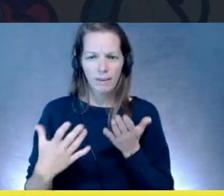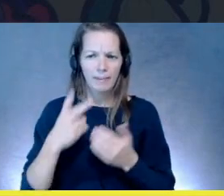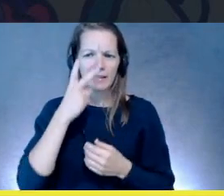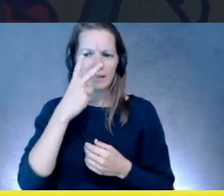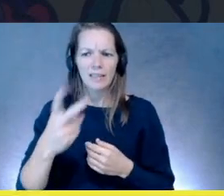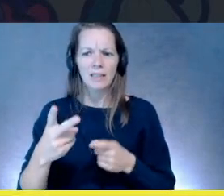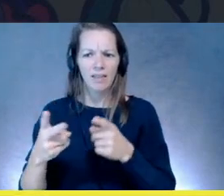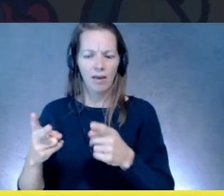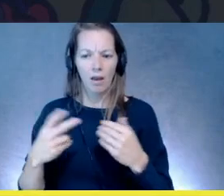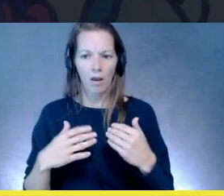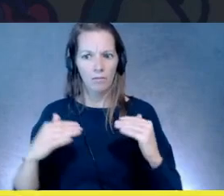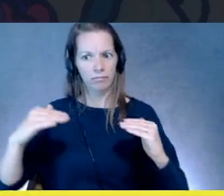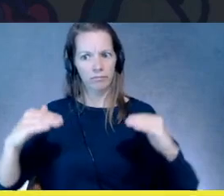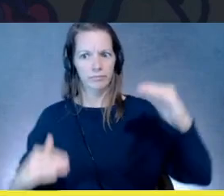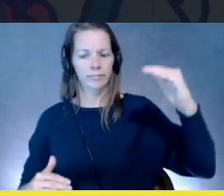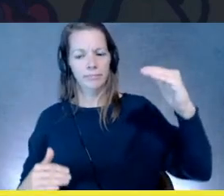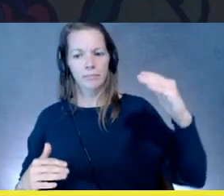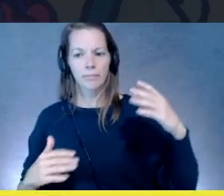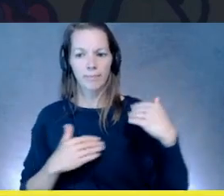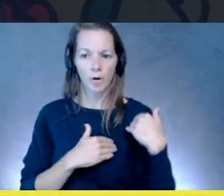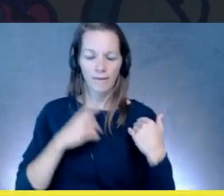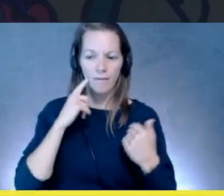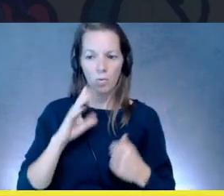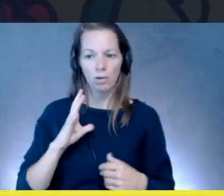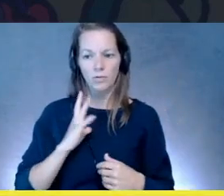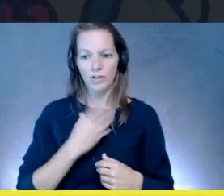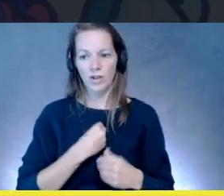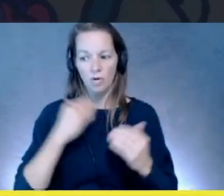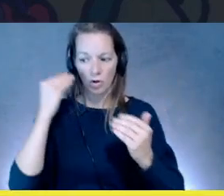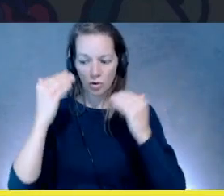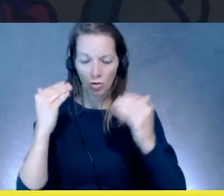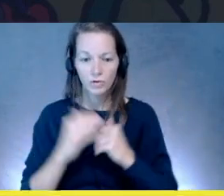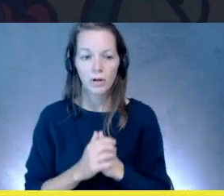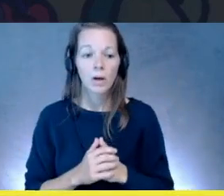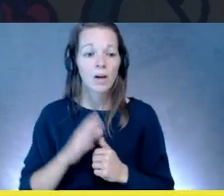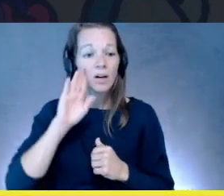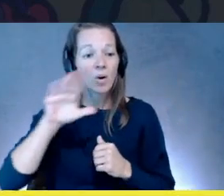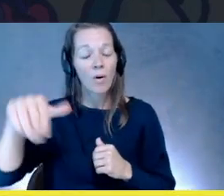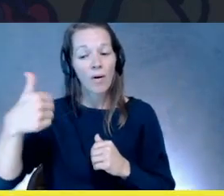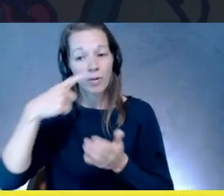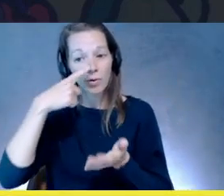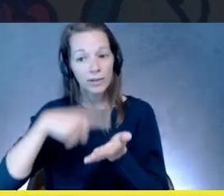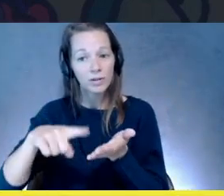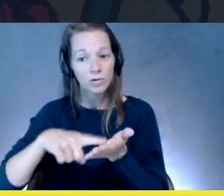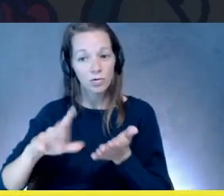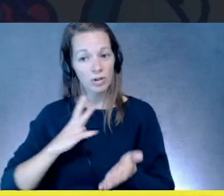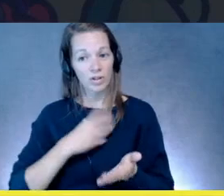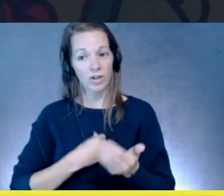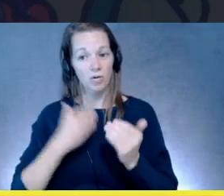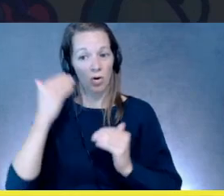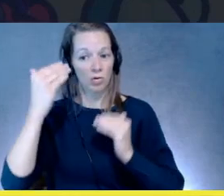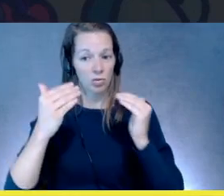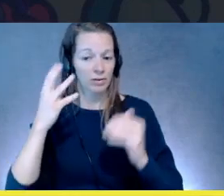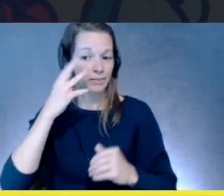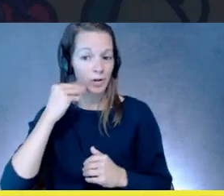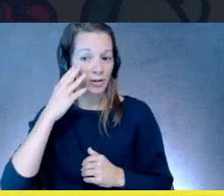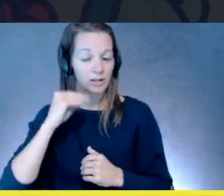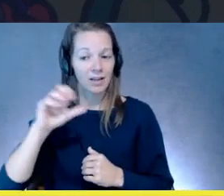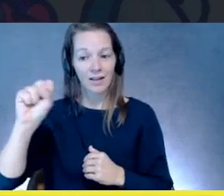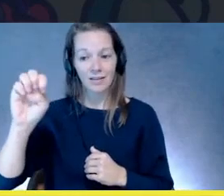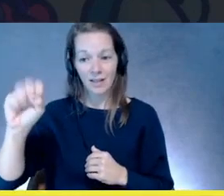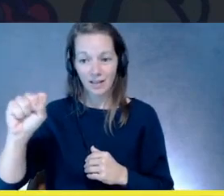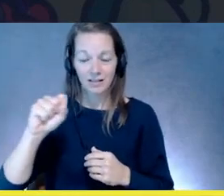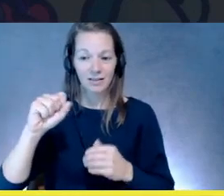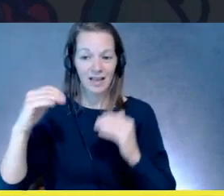of disability among transgender adults. We know from other research that transgender adults have experienced socioeconomic